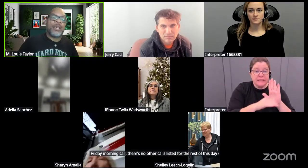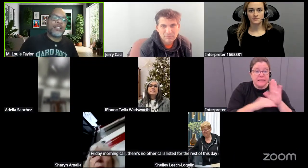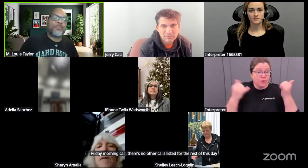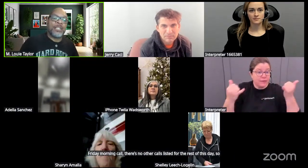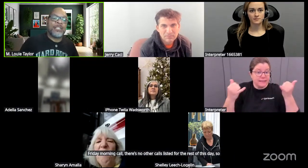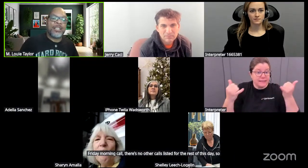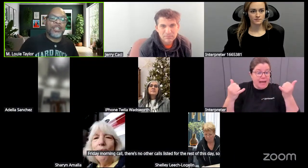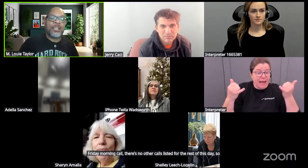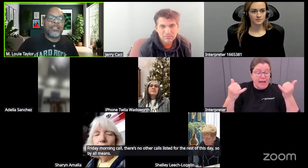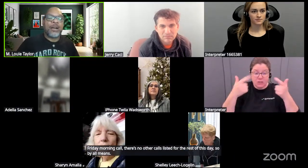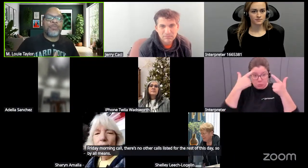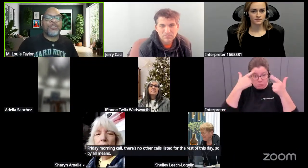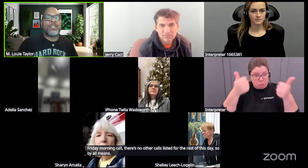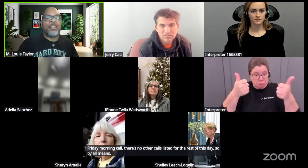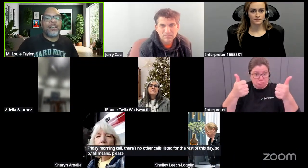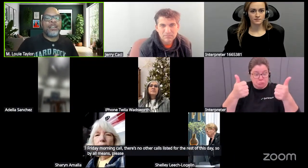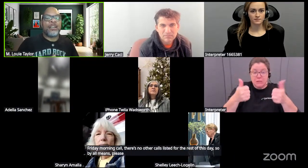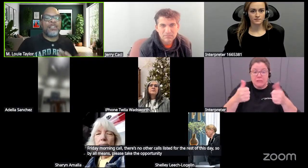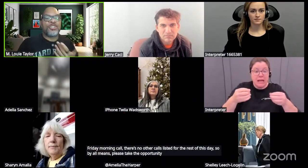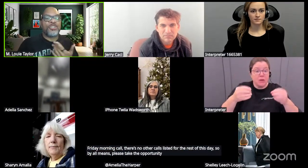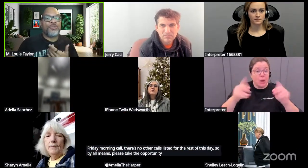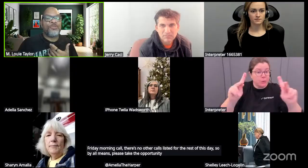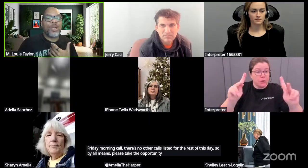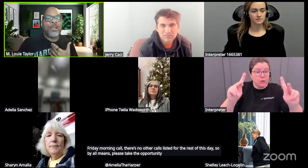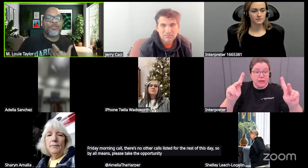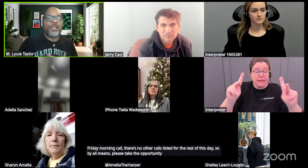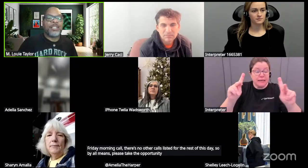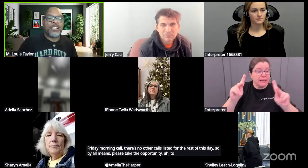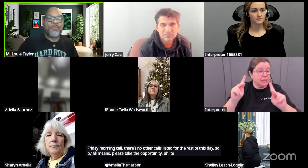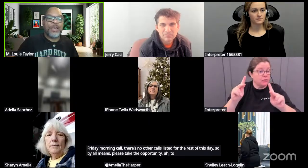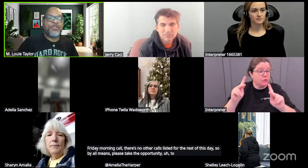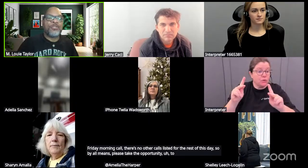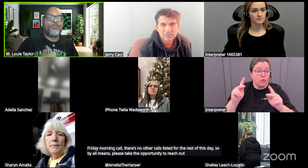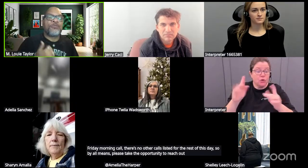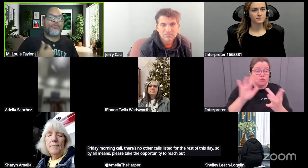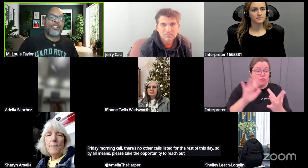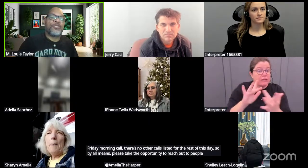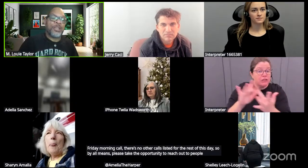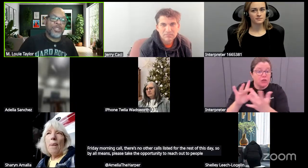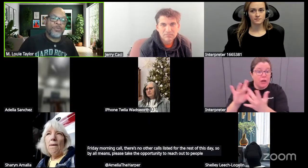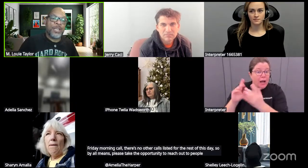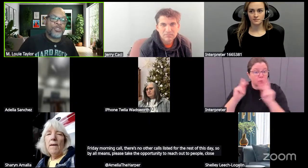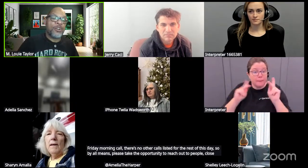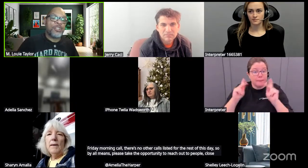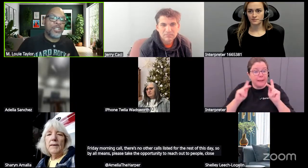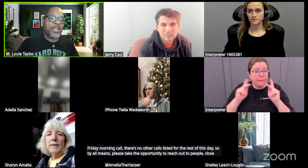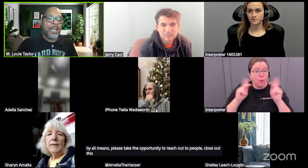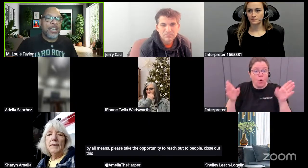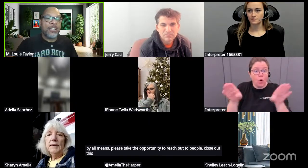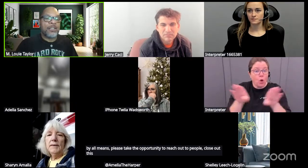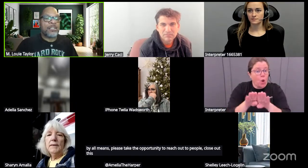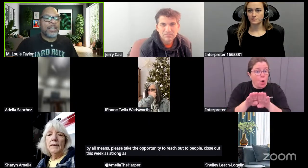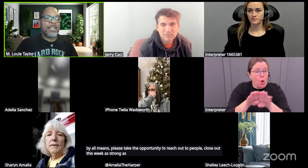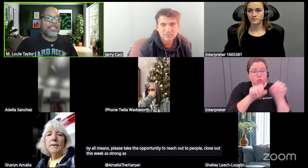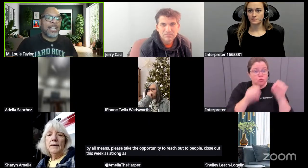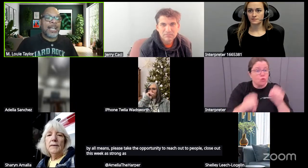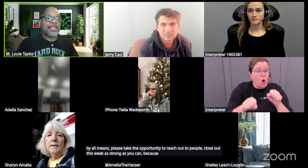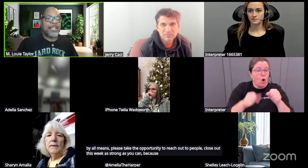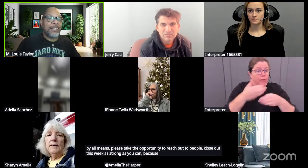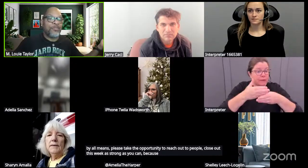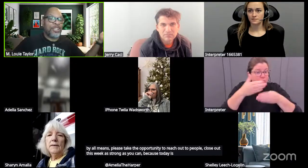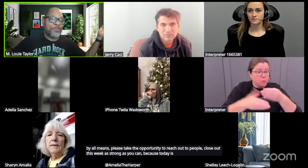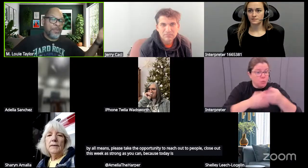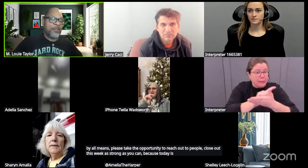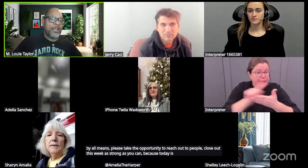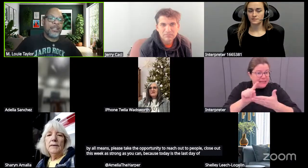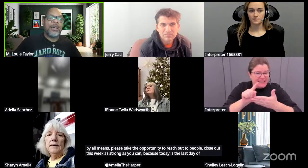all means, please take the opportunity to reach out to people, close out this week strong as you can, because today is the last day